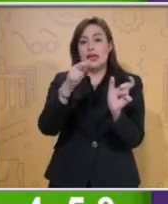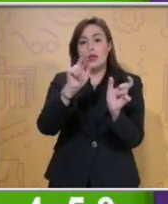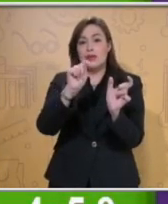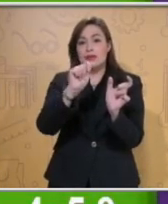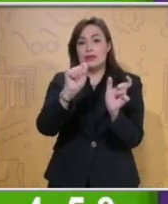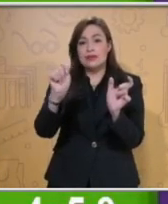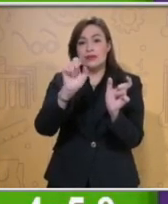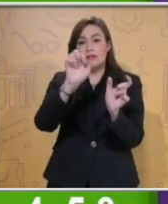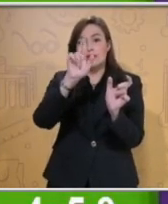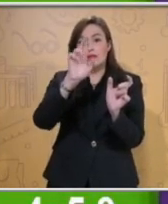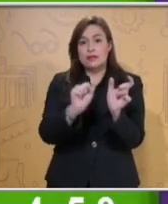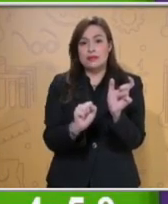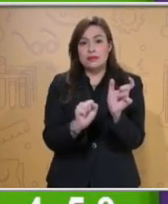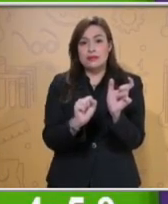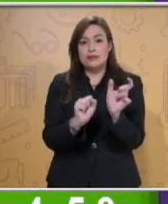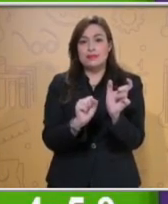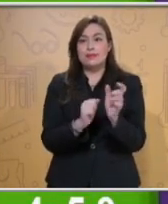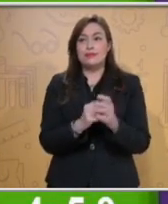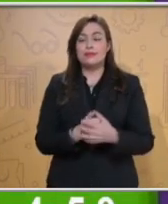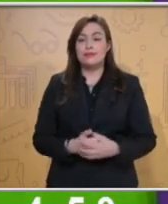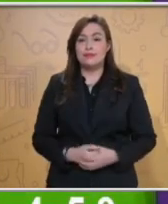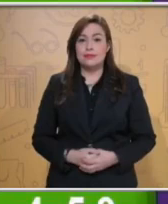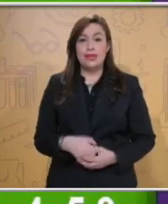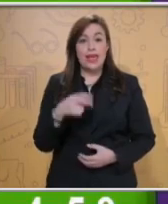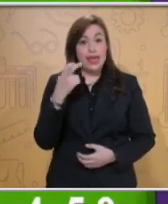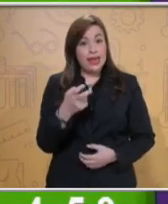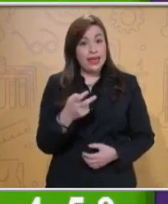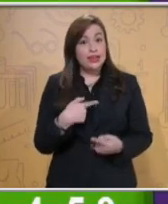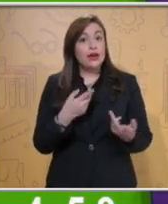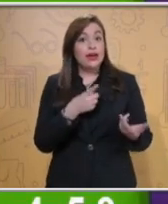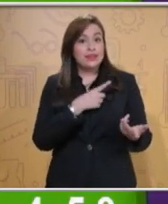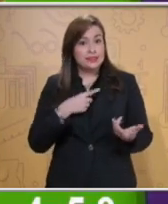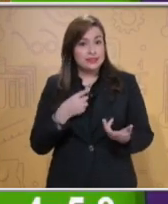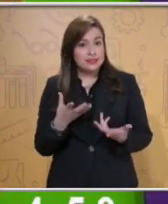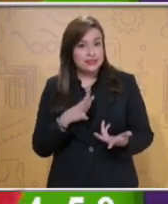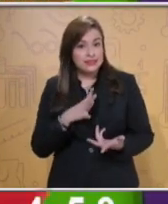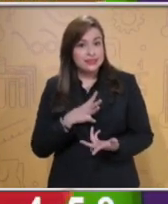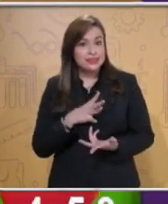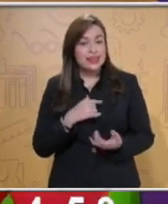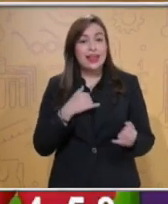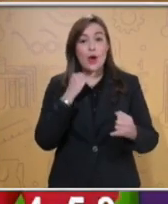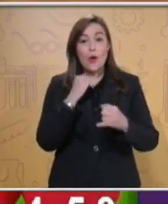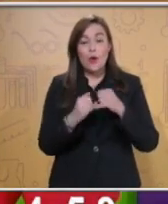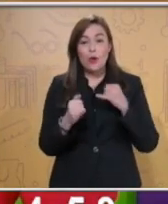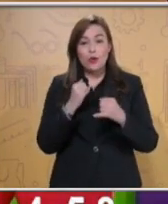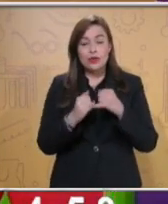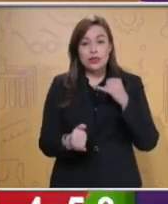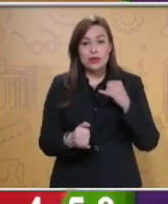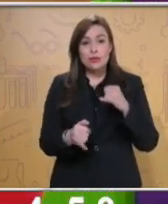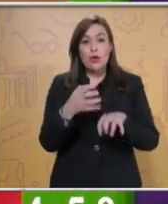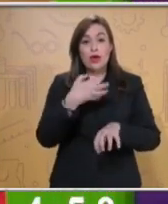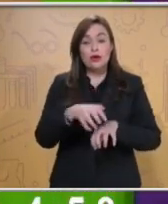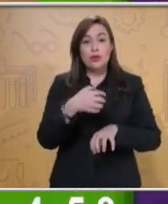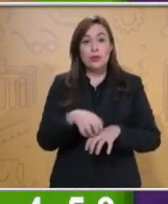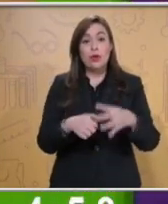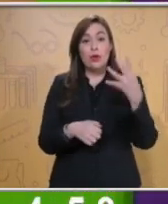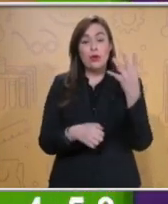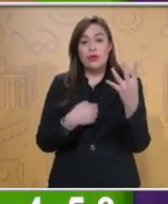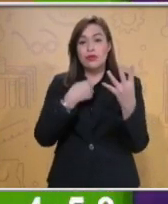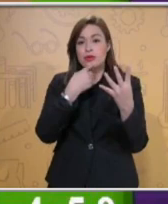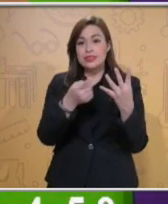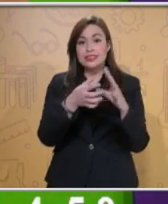spaces are named gutters. That's letter B. And the last one, number four is pointing to